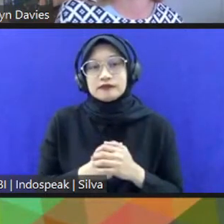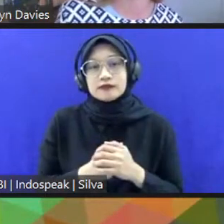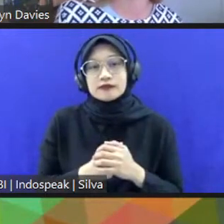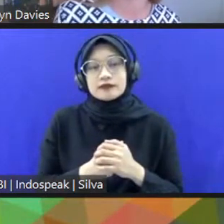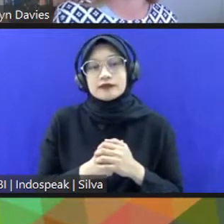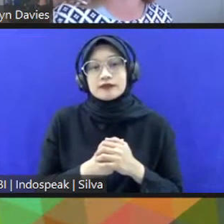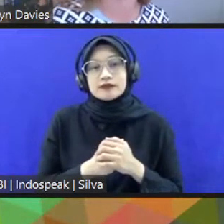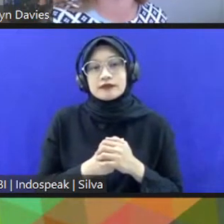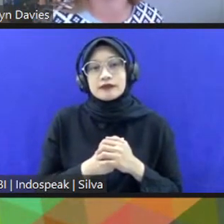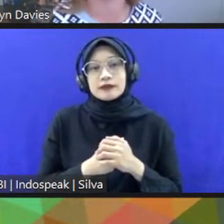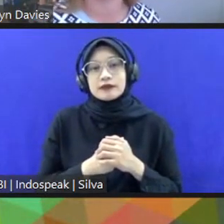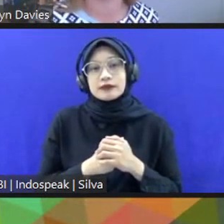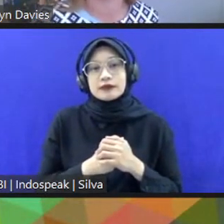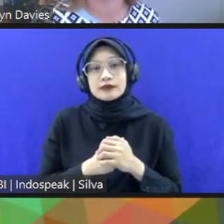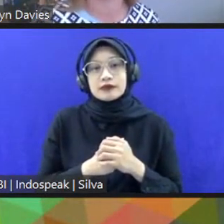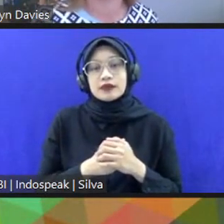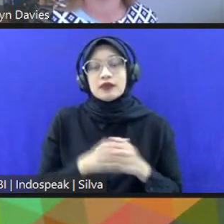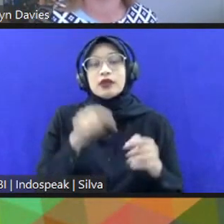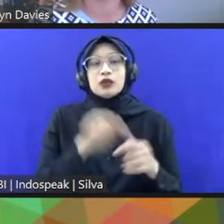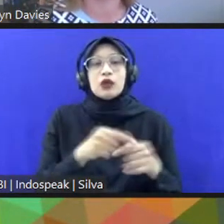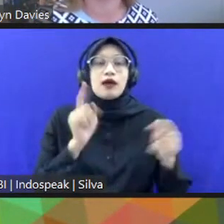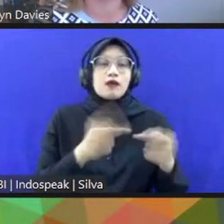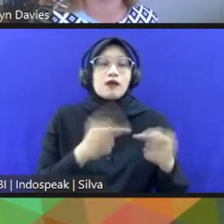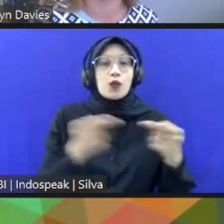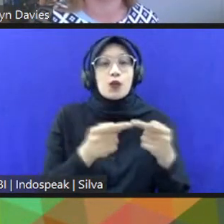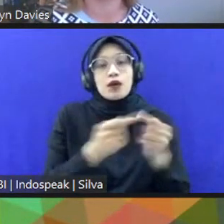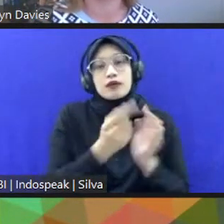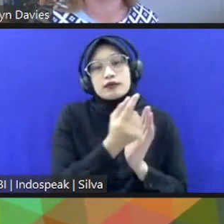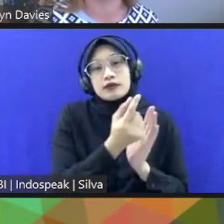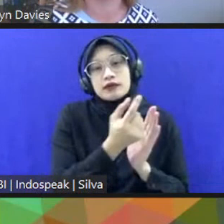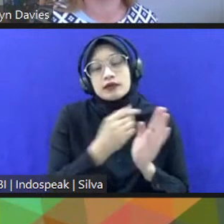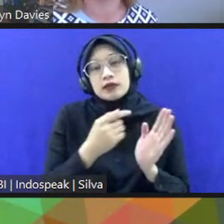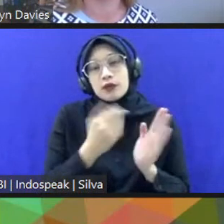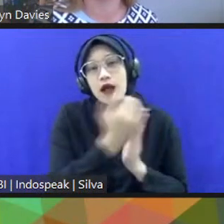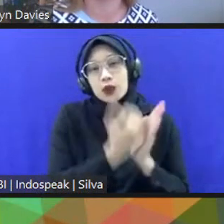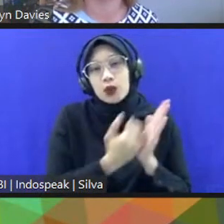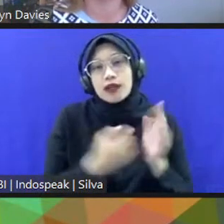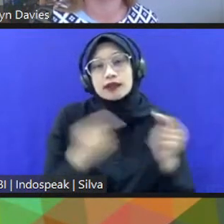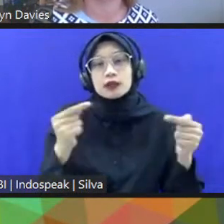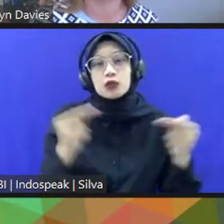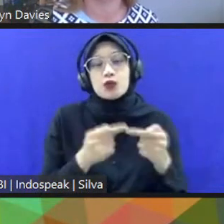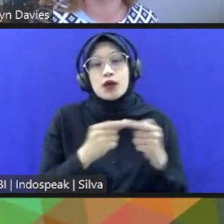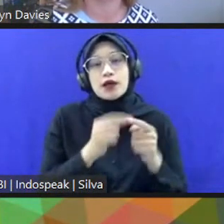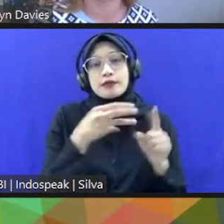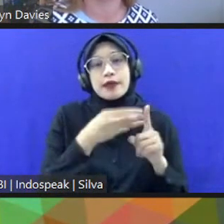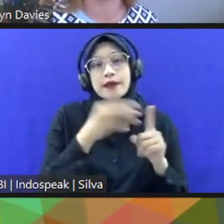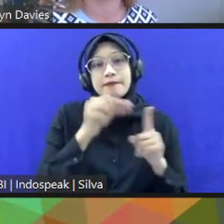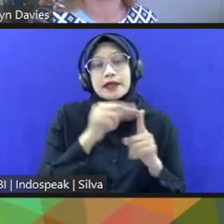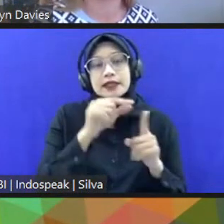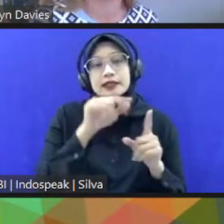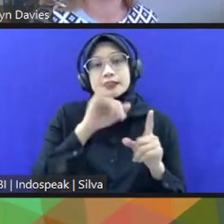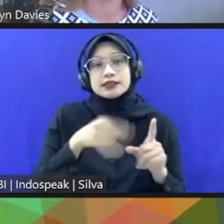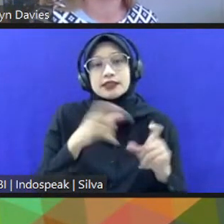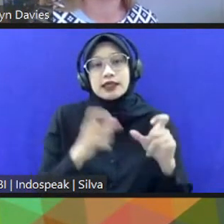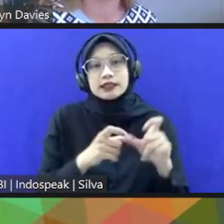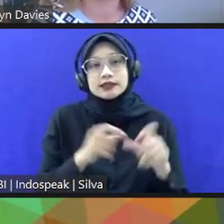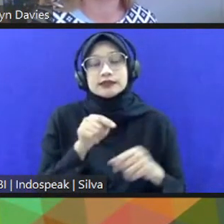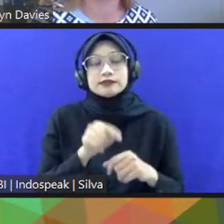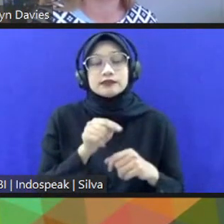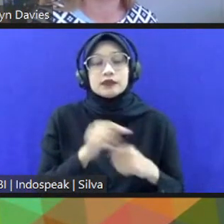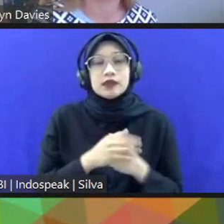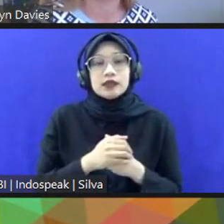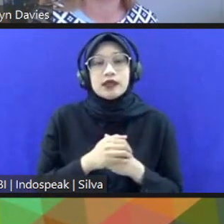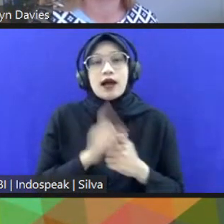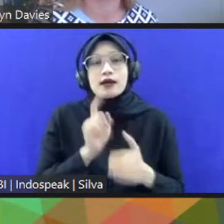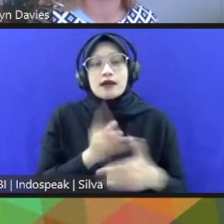in relation to the BPJS law. And I think one of the, to get at your question about the structural obstacles here, I mean,